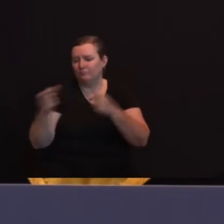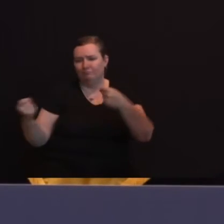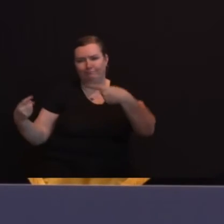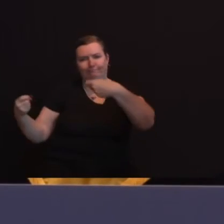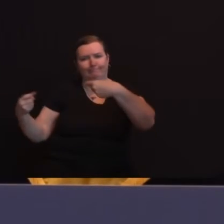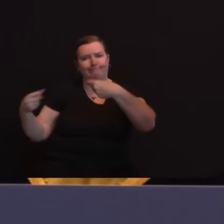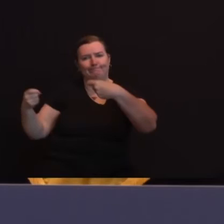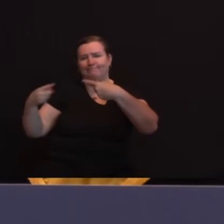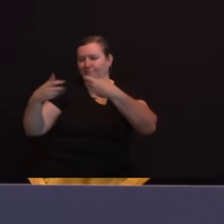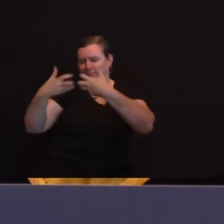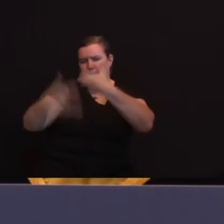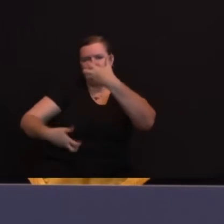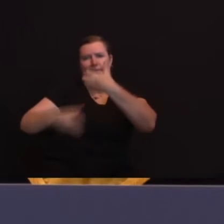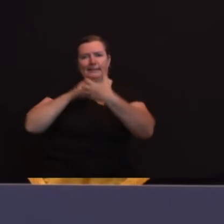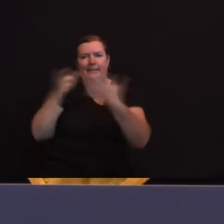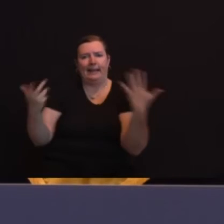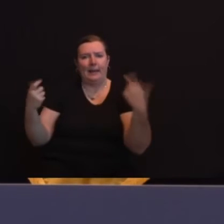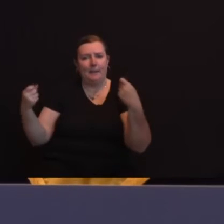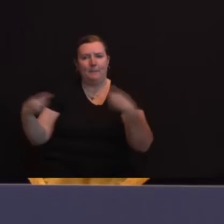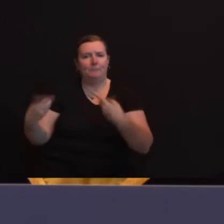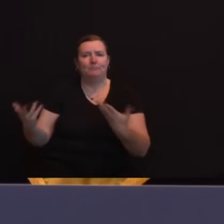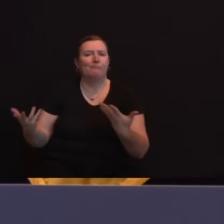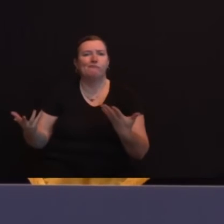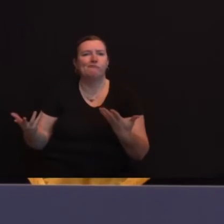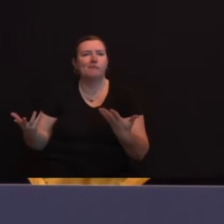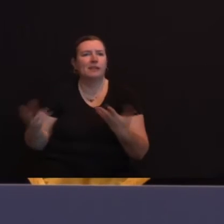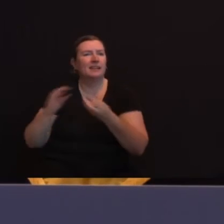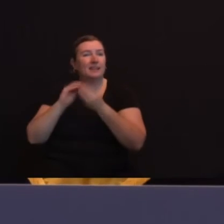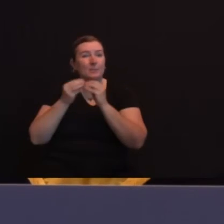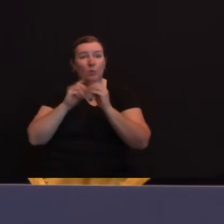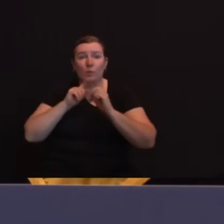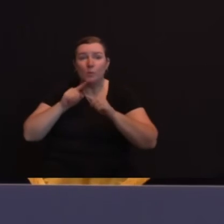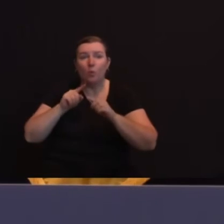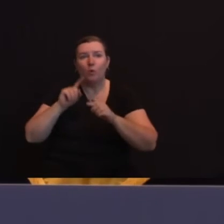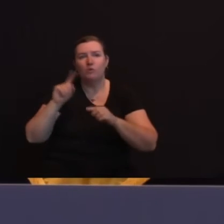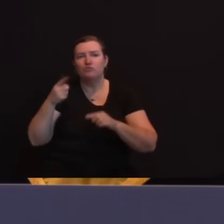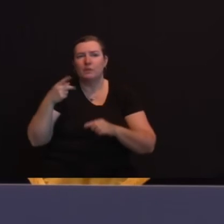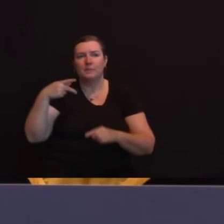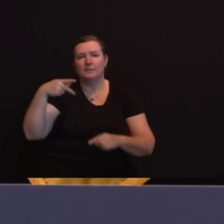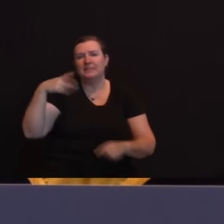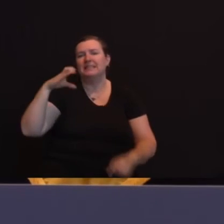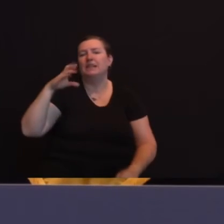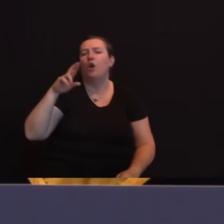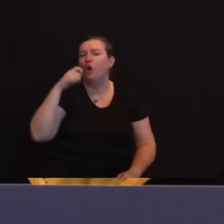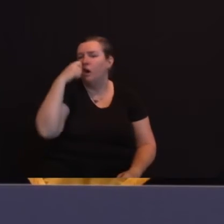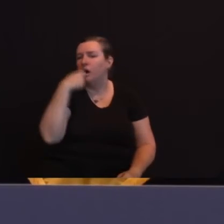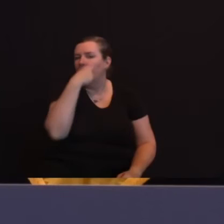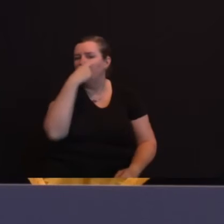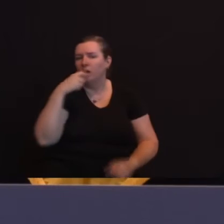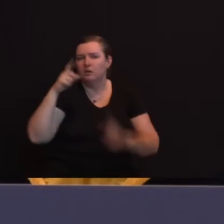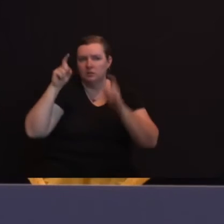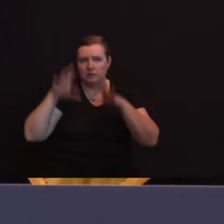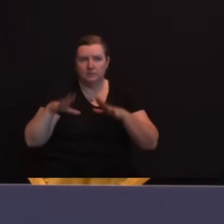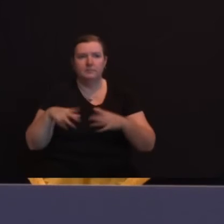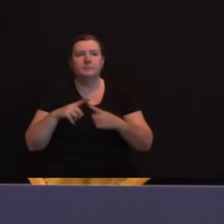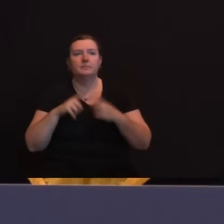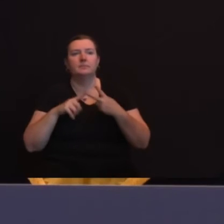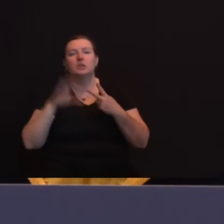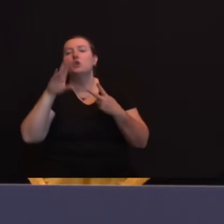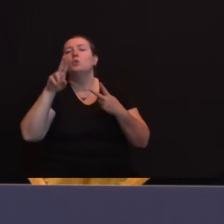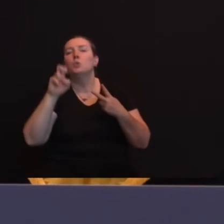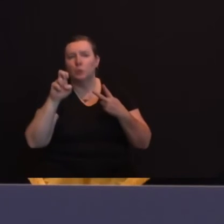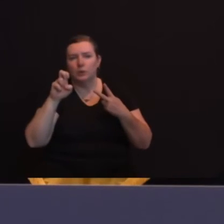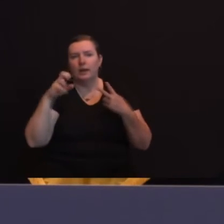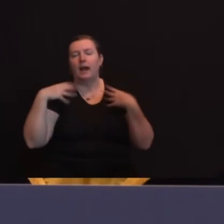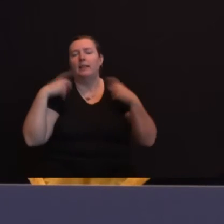that. So the numbers that we report are really the PCR tests, and they will now include when the Q health tests get online, they'll be a